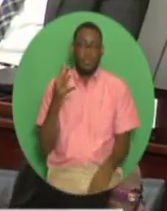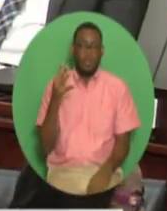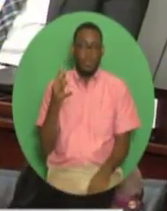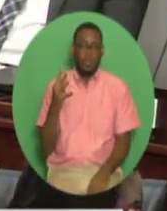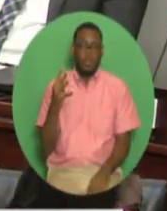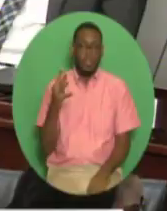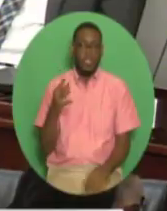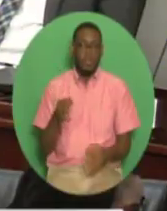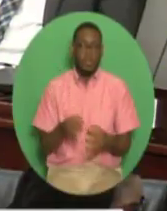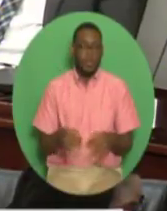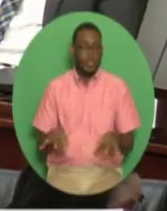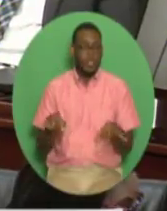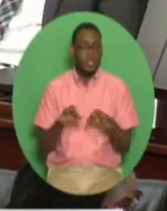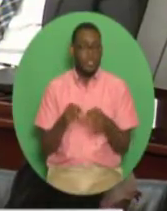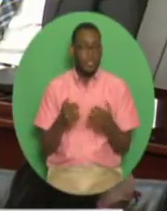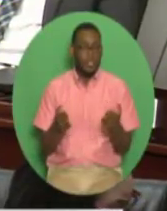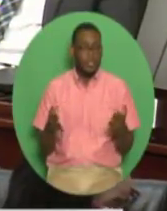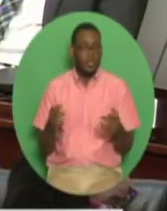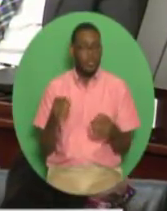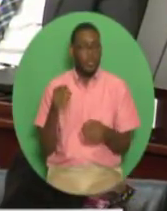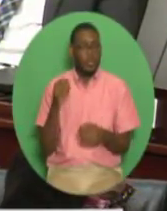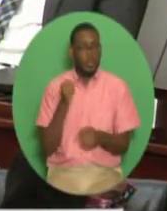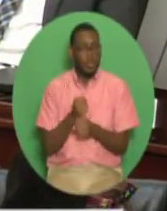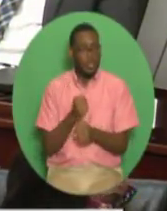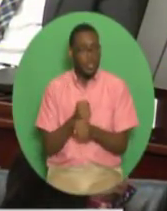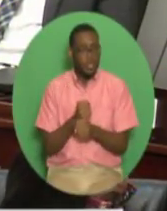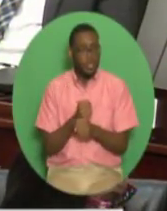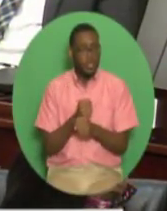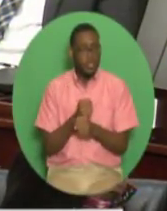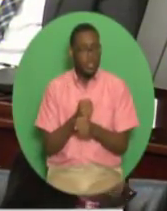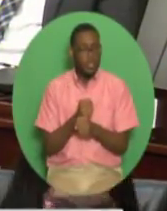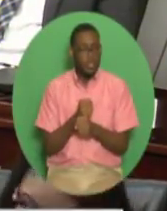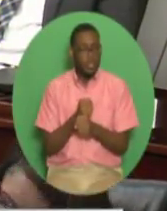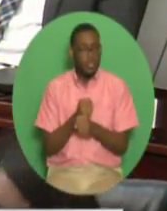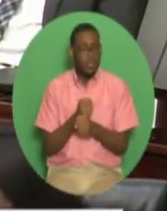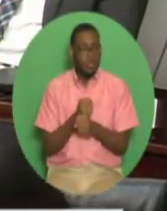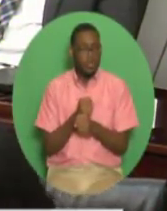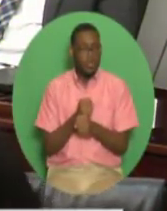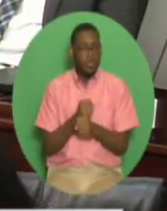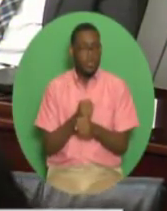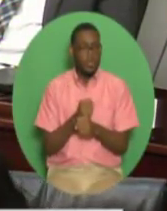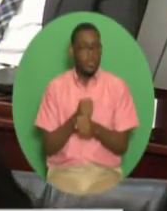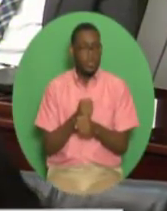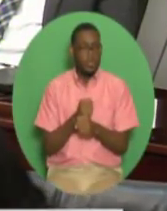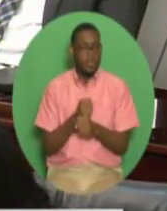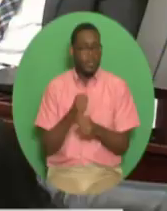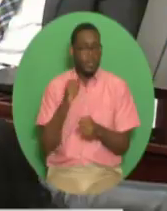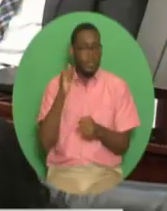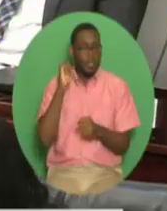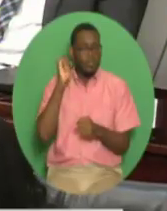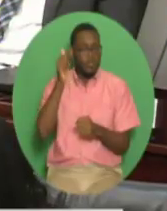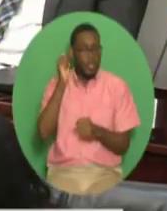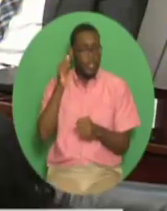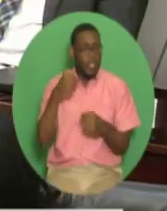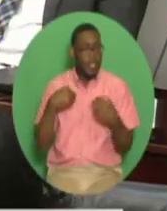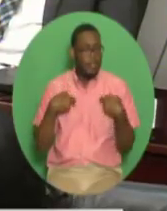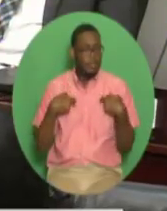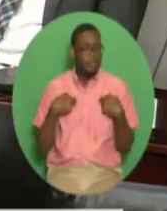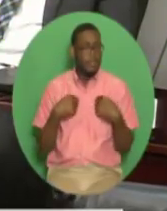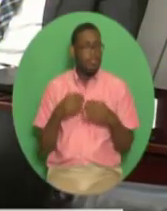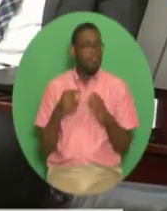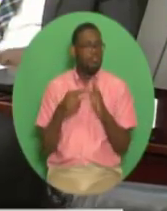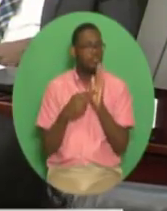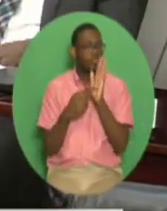areas of work that are being done, of which I, as the representative for